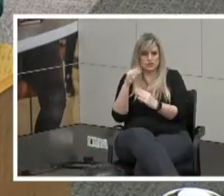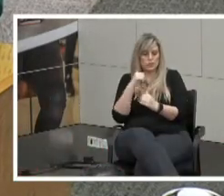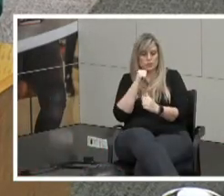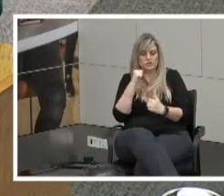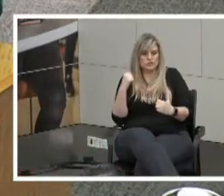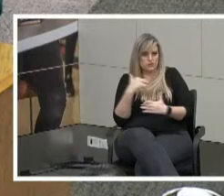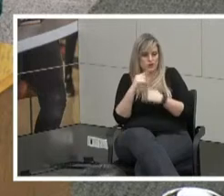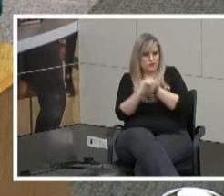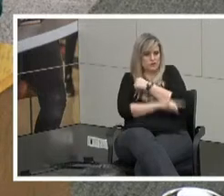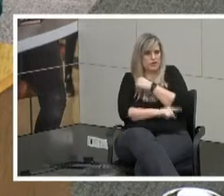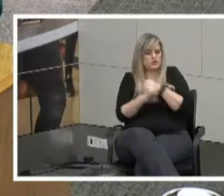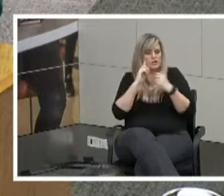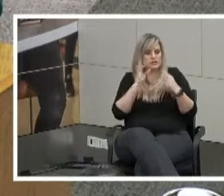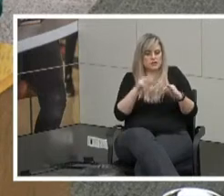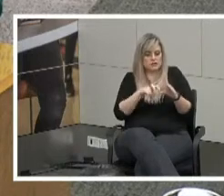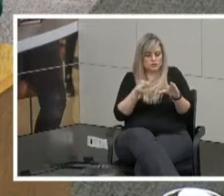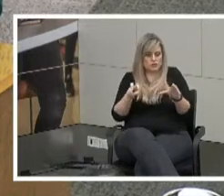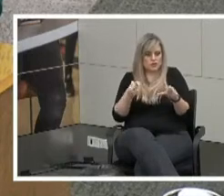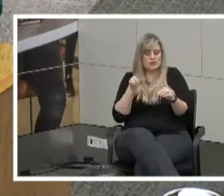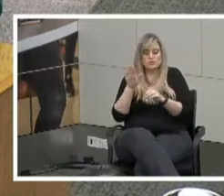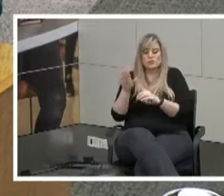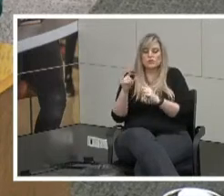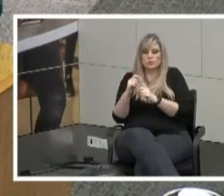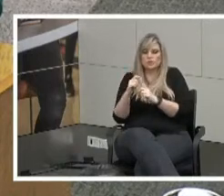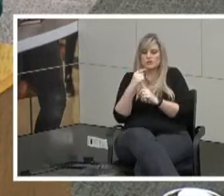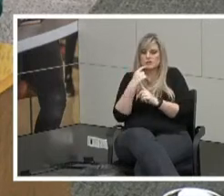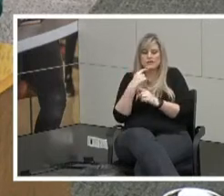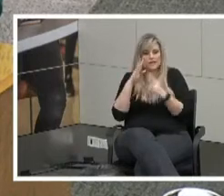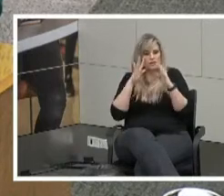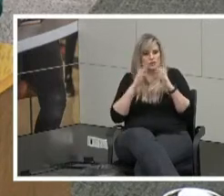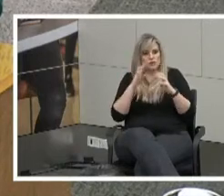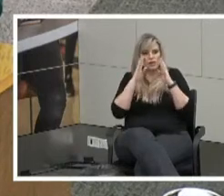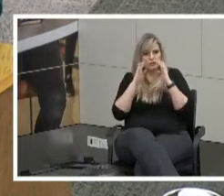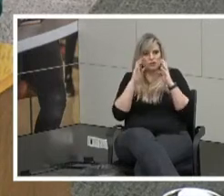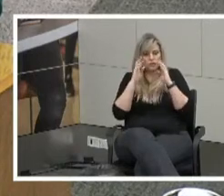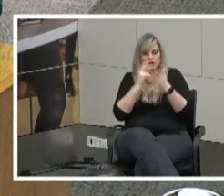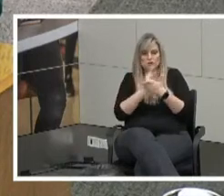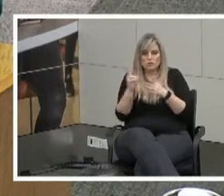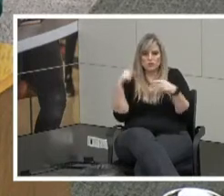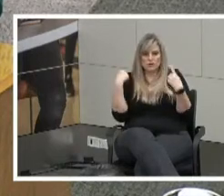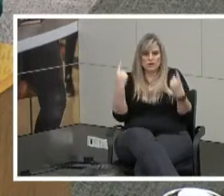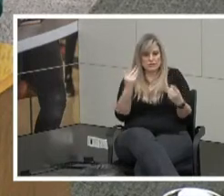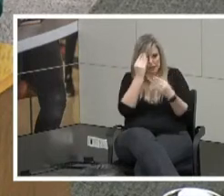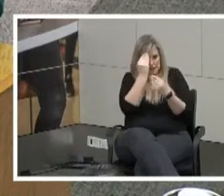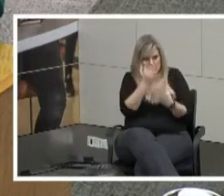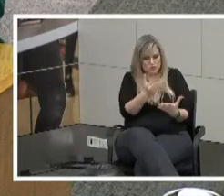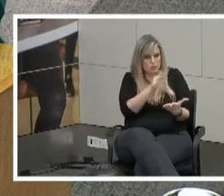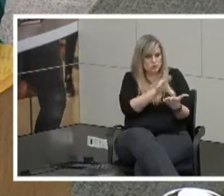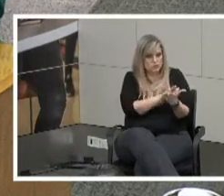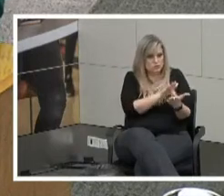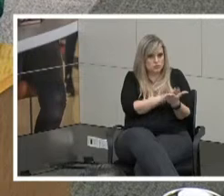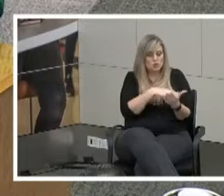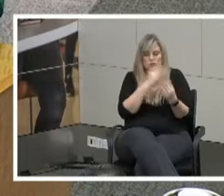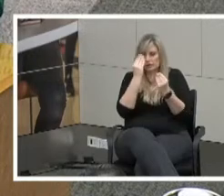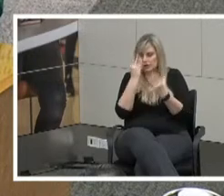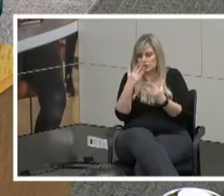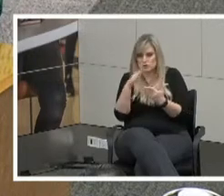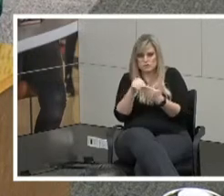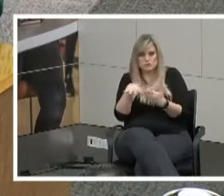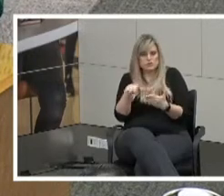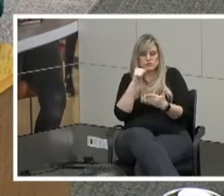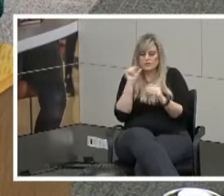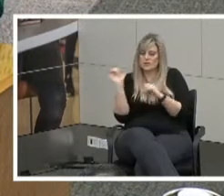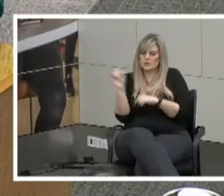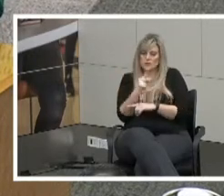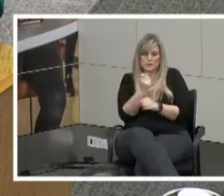resigning um in her words I have cried so much in the last two weeks I told my students and my school community that I W won't be returning next